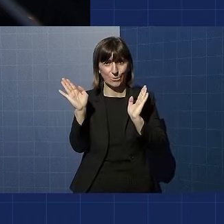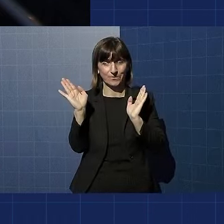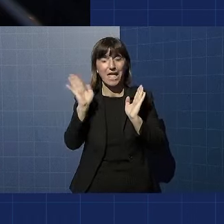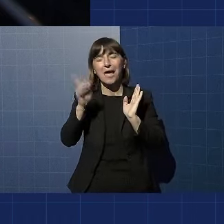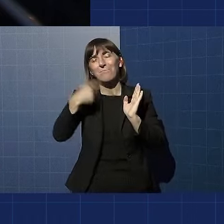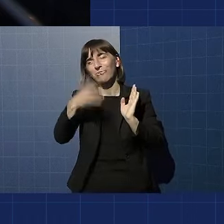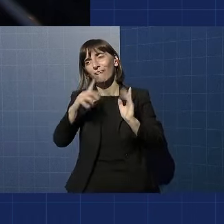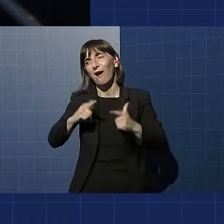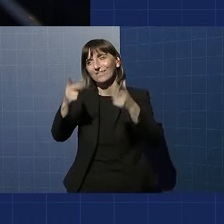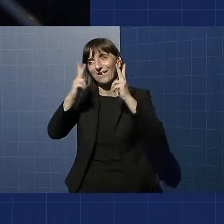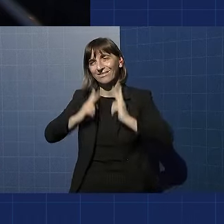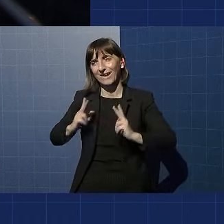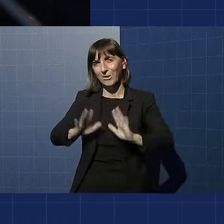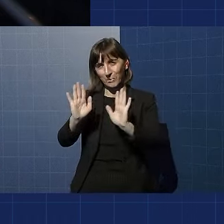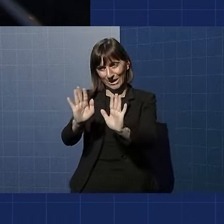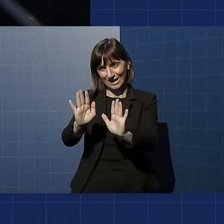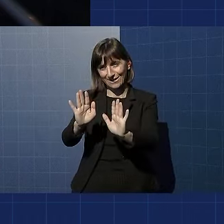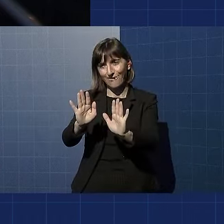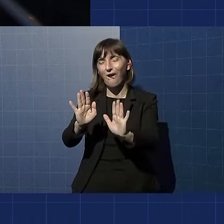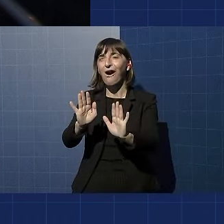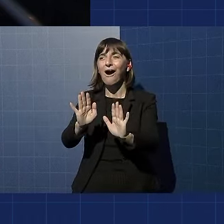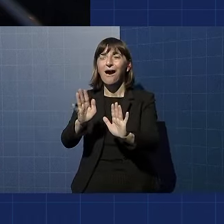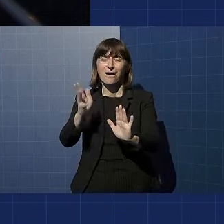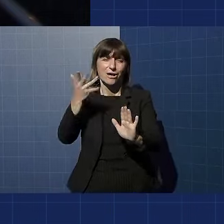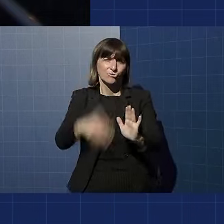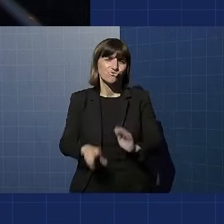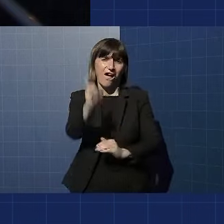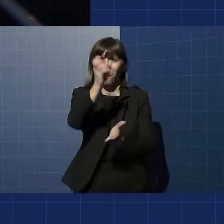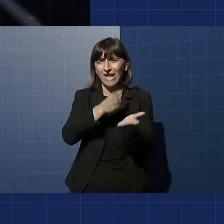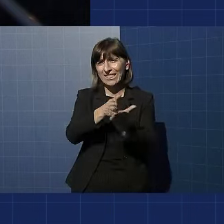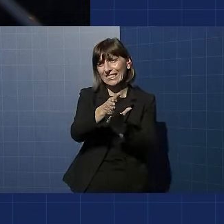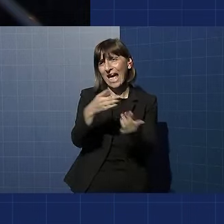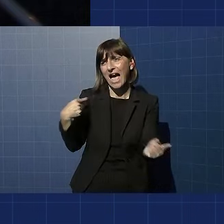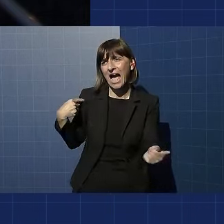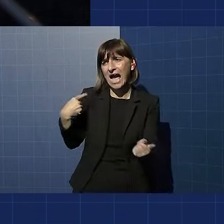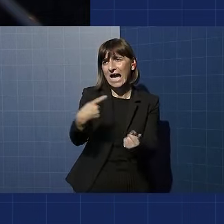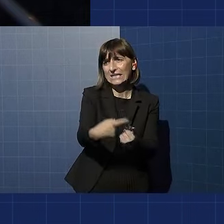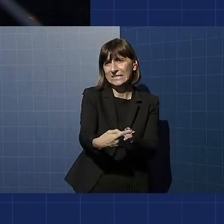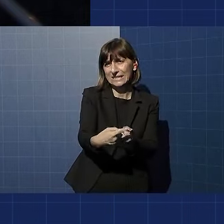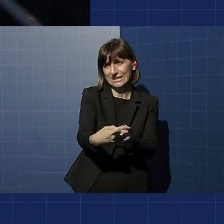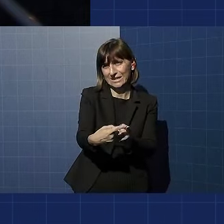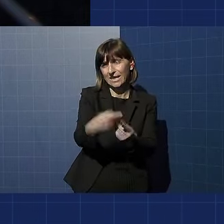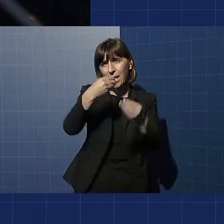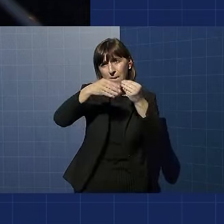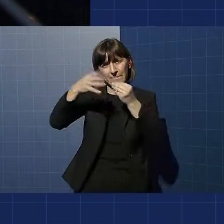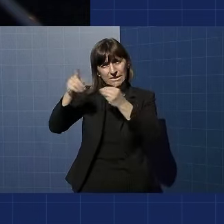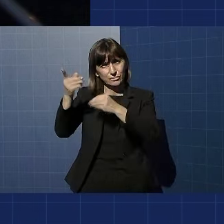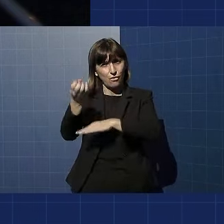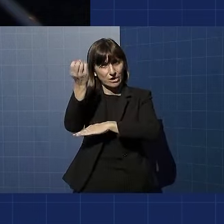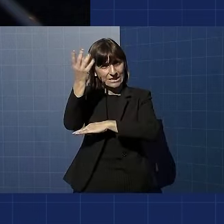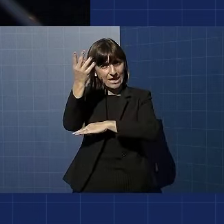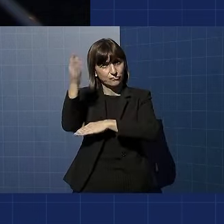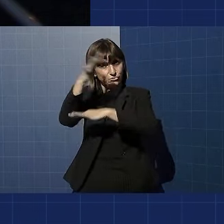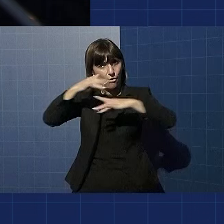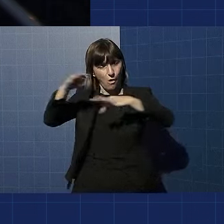ISS. I'm sure there have been criticalities, but never to the point that we had to abort or, you know, stop or, yeah. So